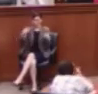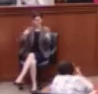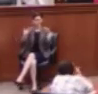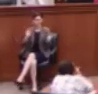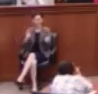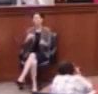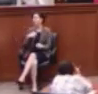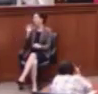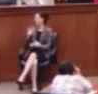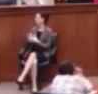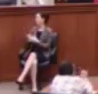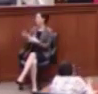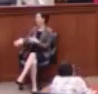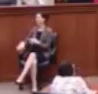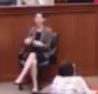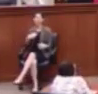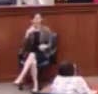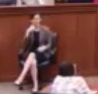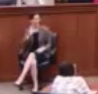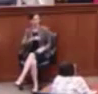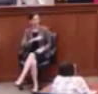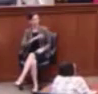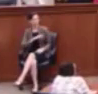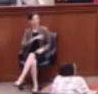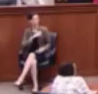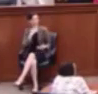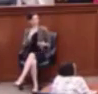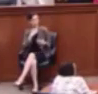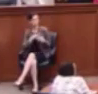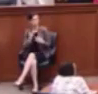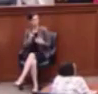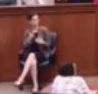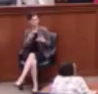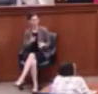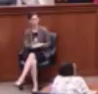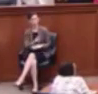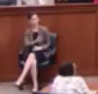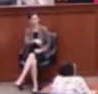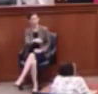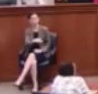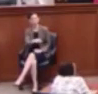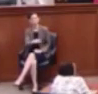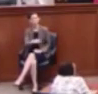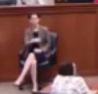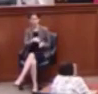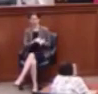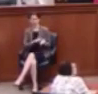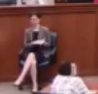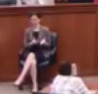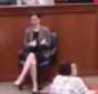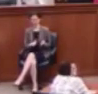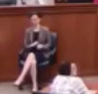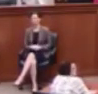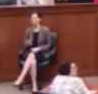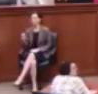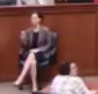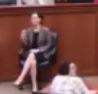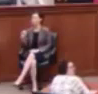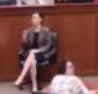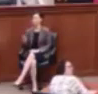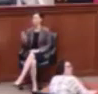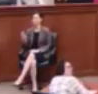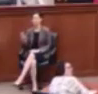kind of why I brought it up. Yes, I think that's a practical application of it. So noted. Okay. Mr.